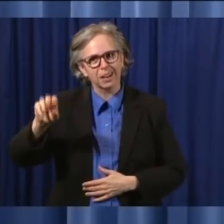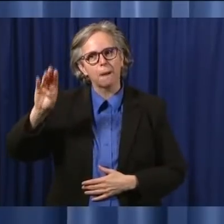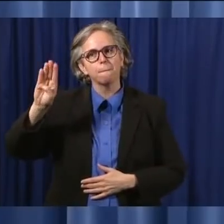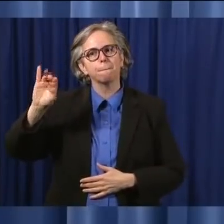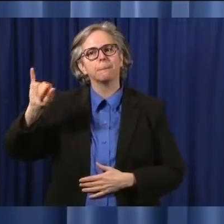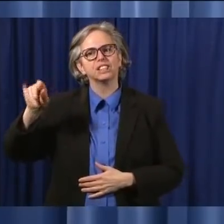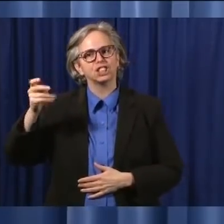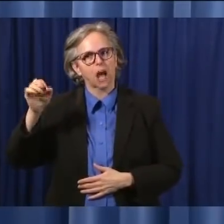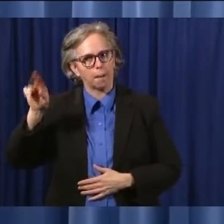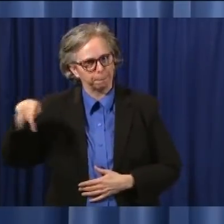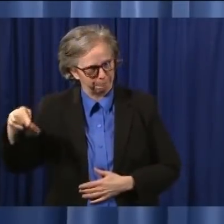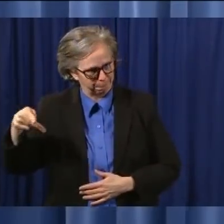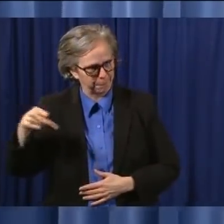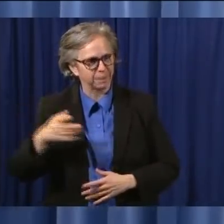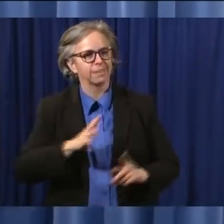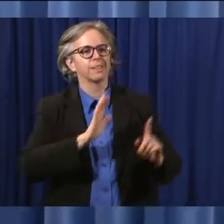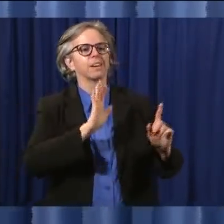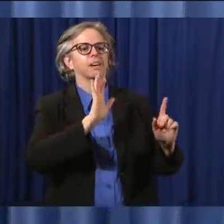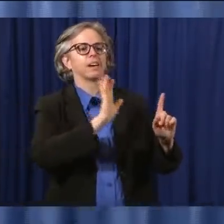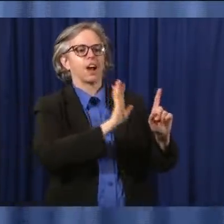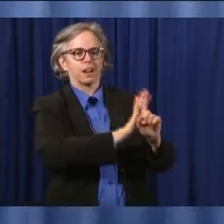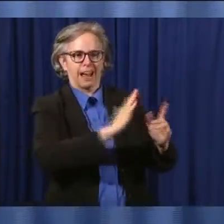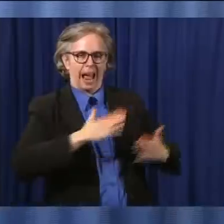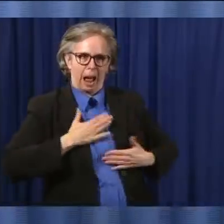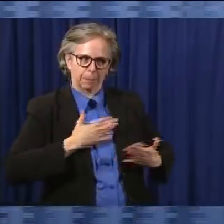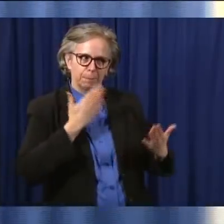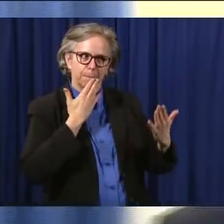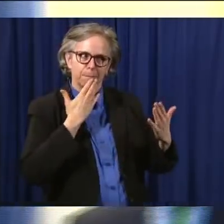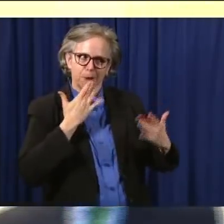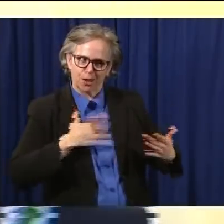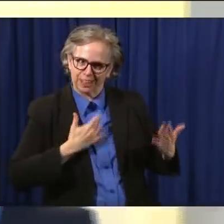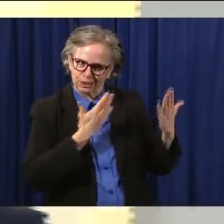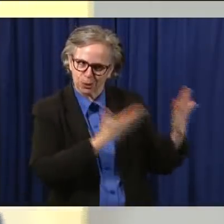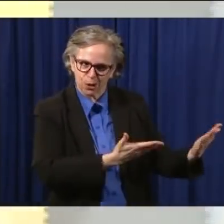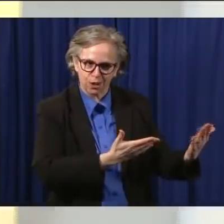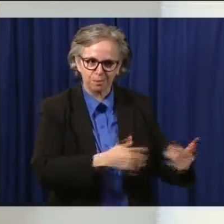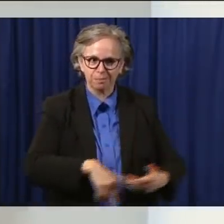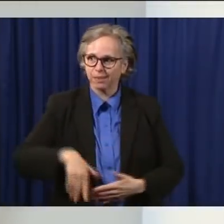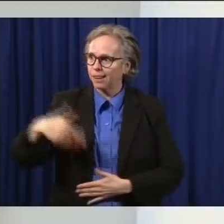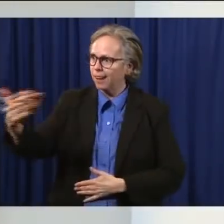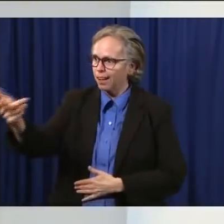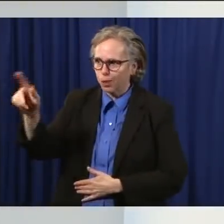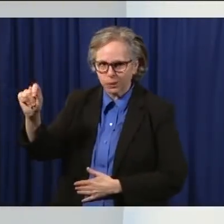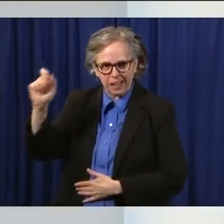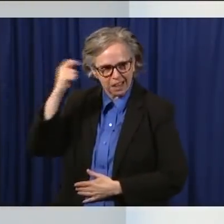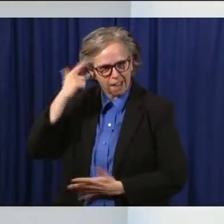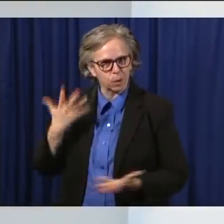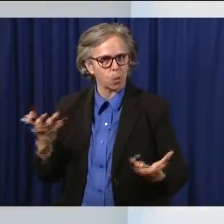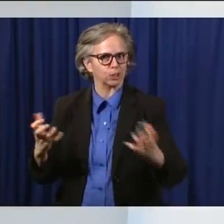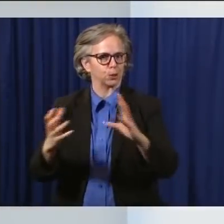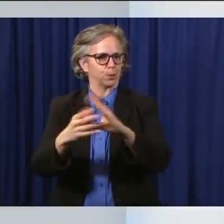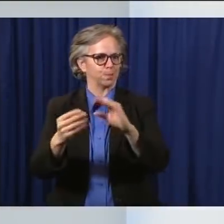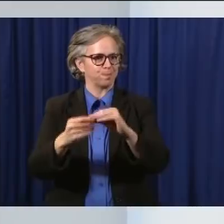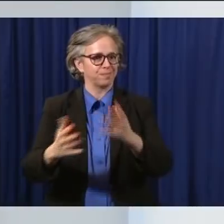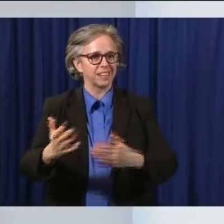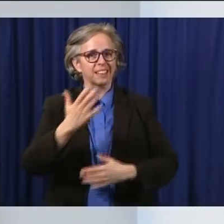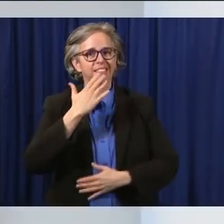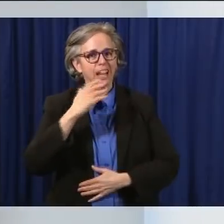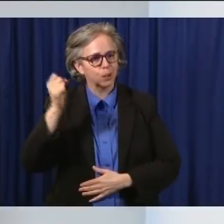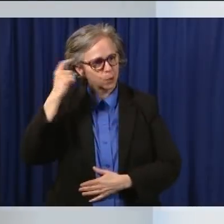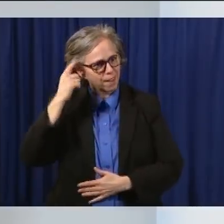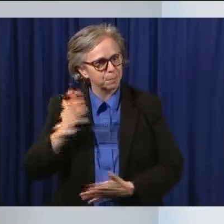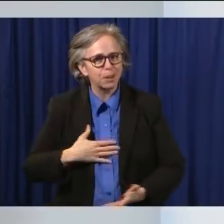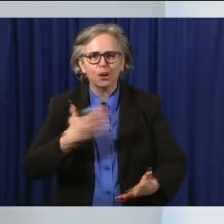turn it over to Lieutenant Governor. Thank you, Governor, and good afternoon to